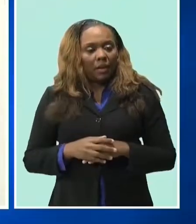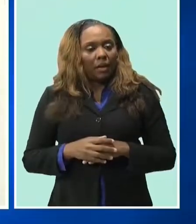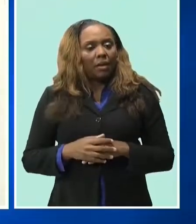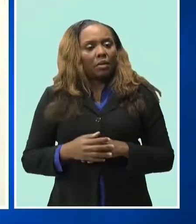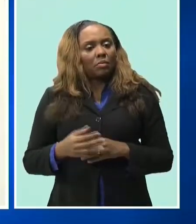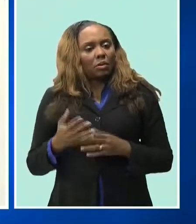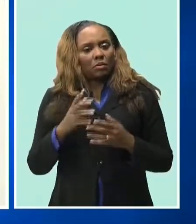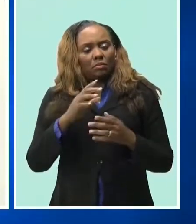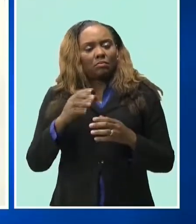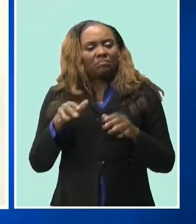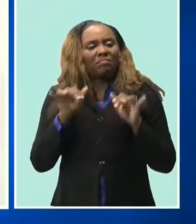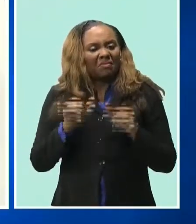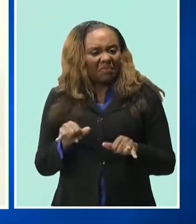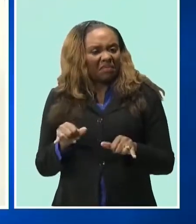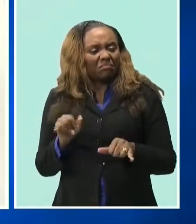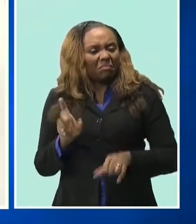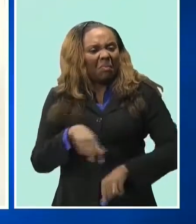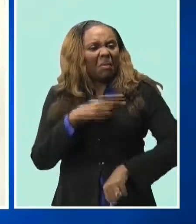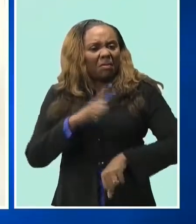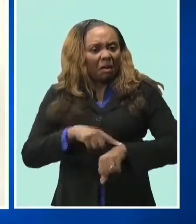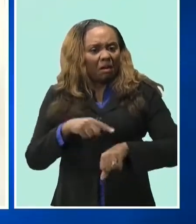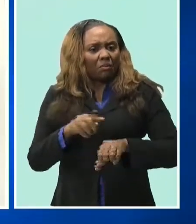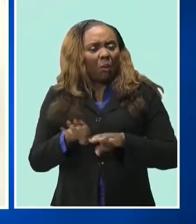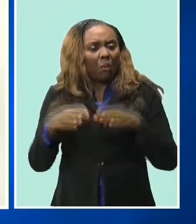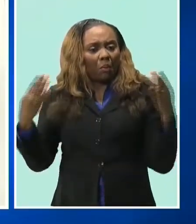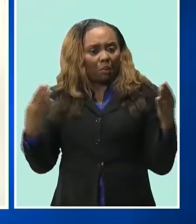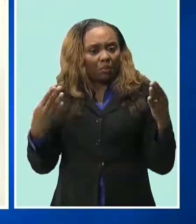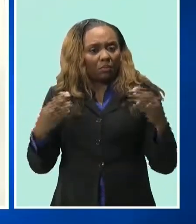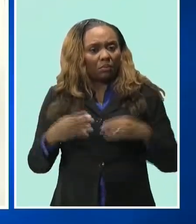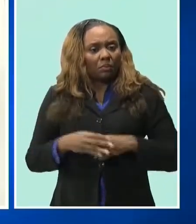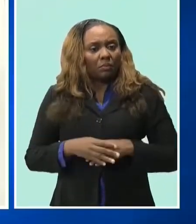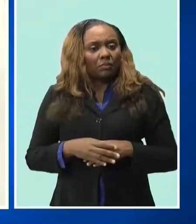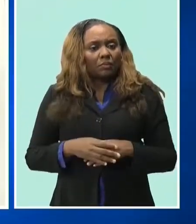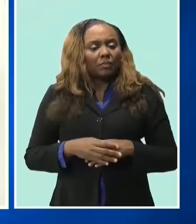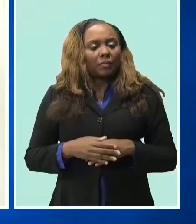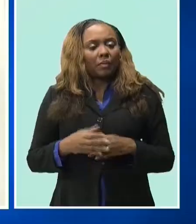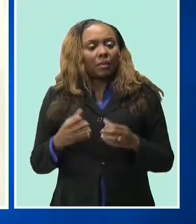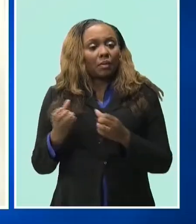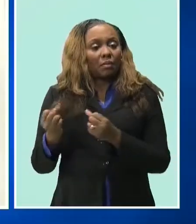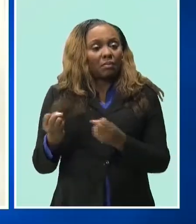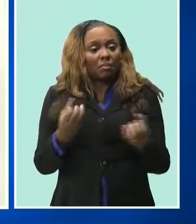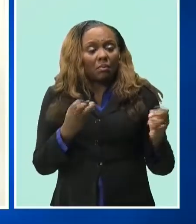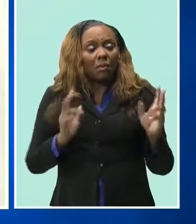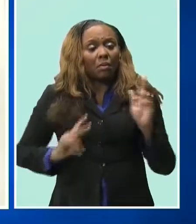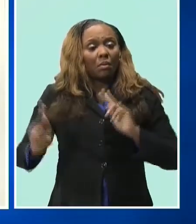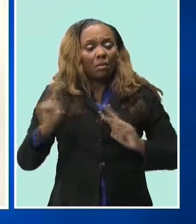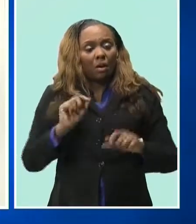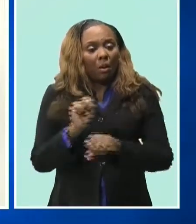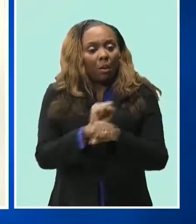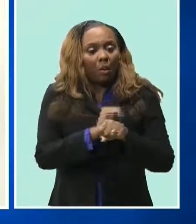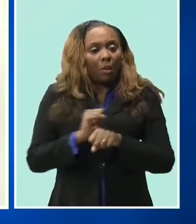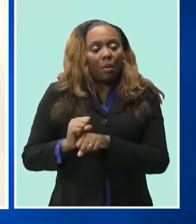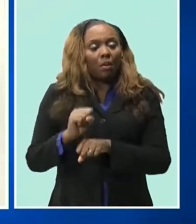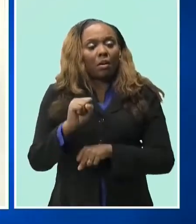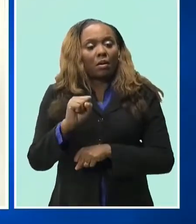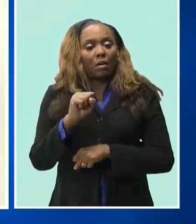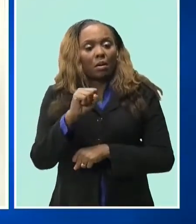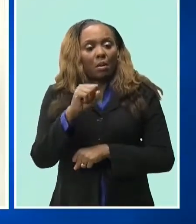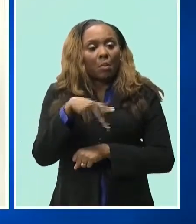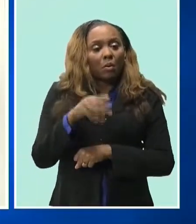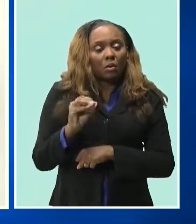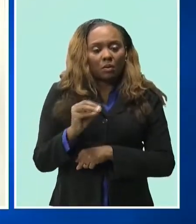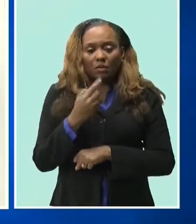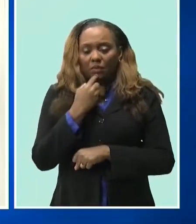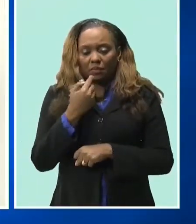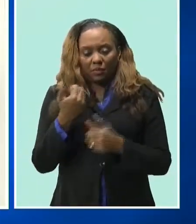to accommodate those persons today. I know that many of the persons at the post office have indicated that they will try to accommodate as well